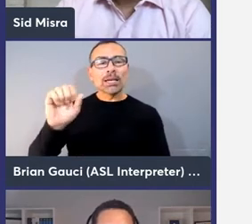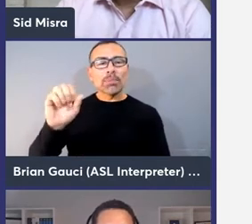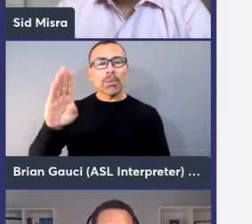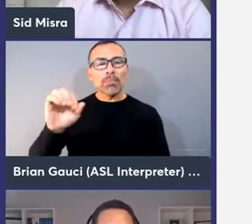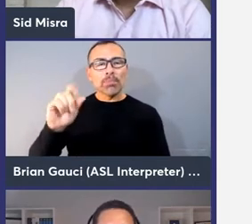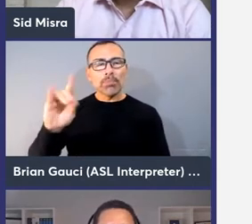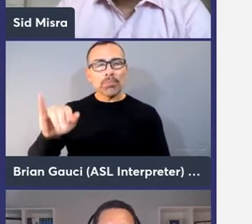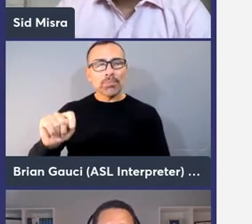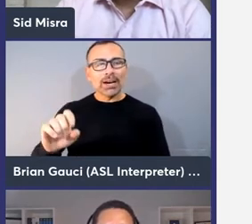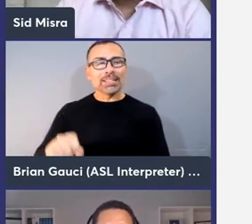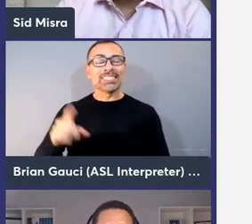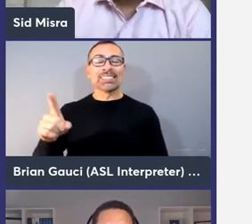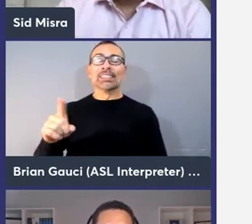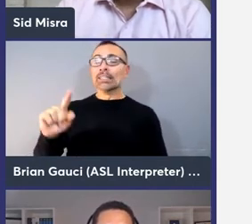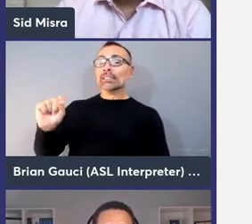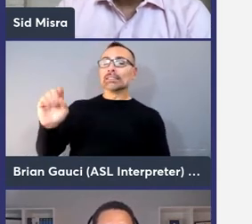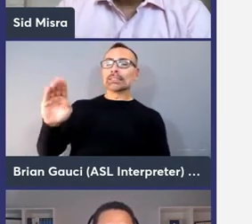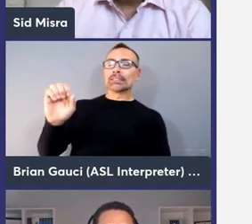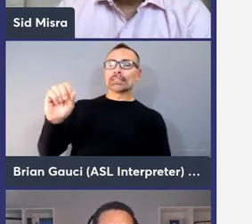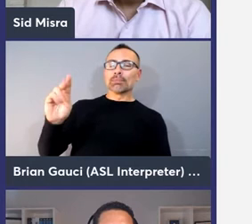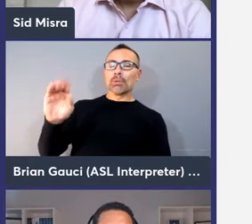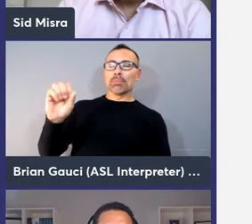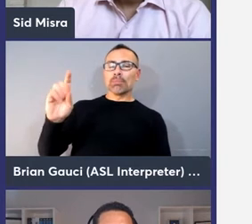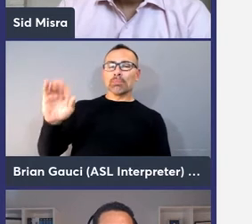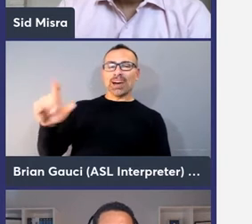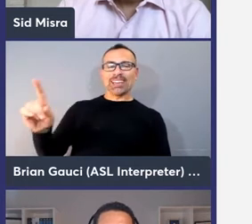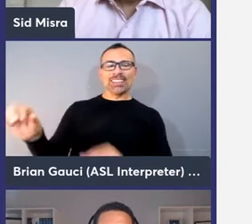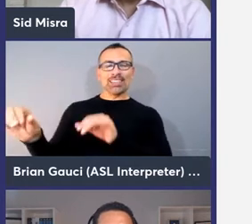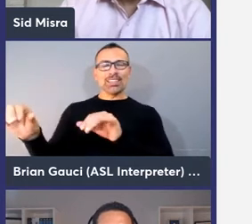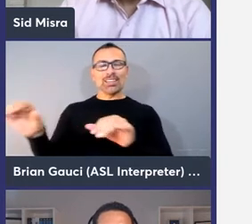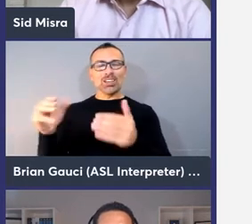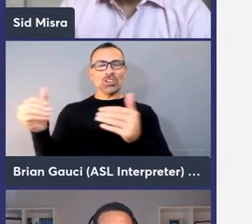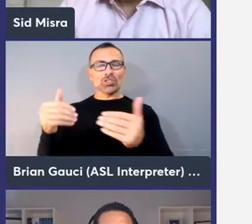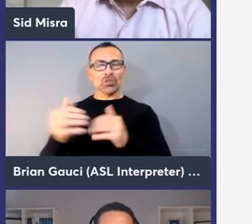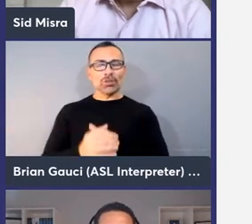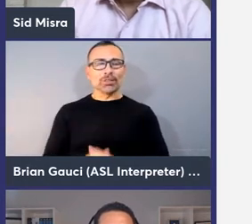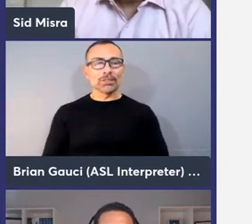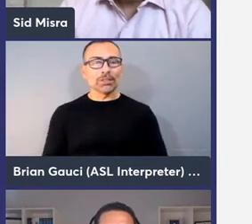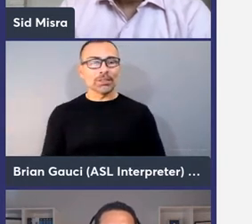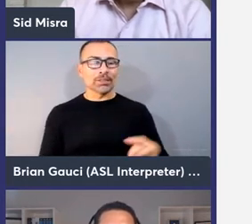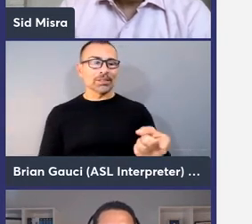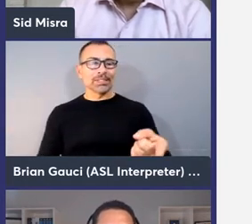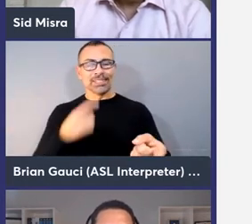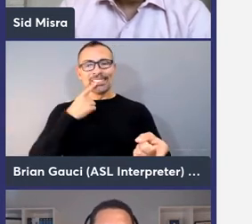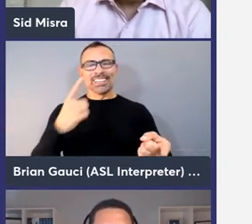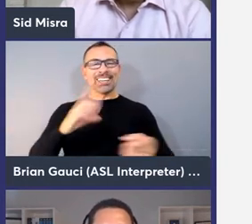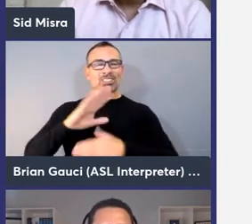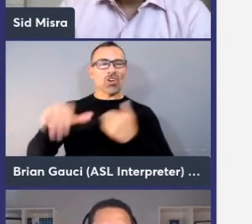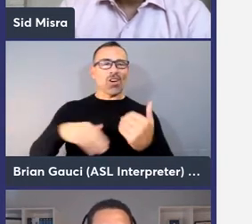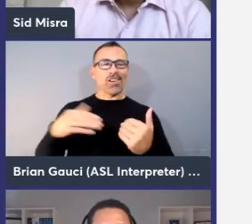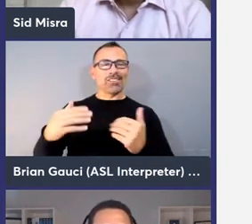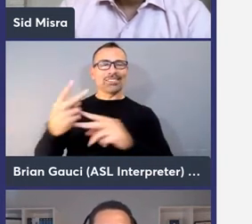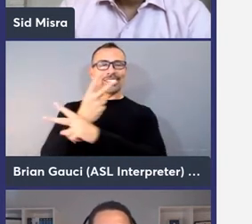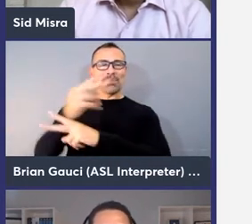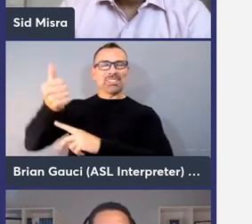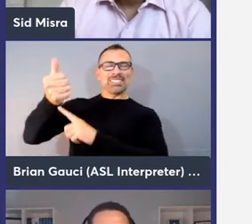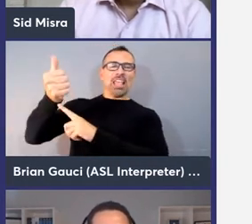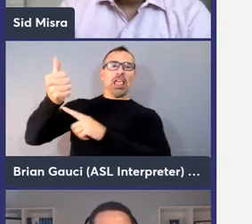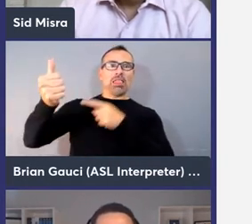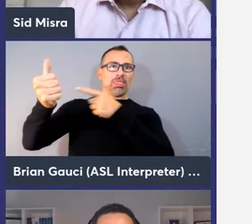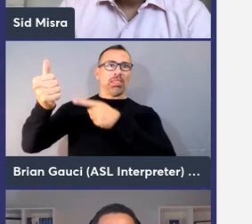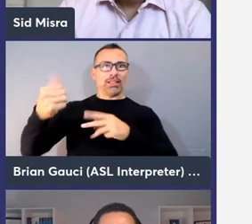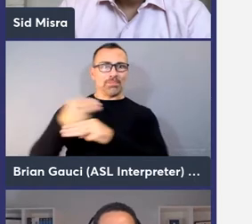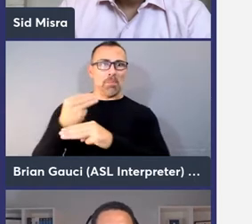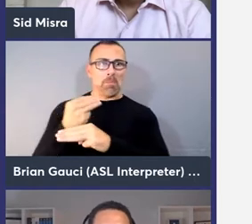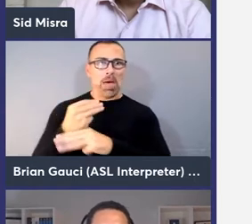It's very close to terabytes. Yeah. Terabytes, tebibytes, it's base 2, base 10 stuff. It's all math. Yeah. Well, if it's